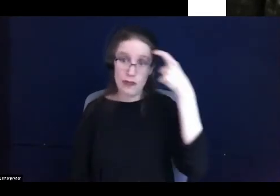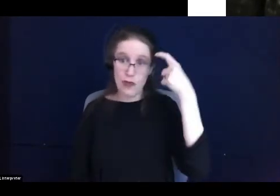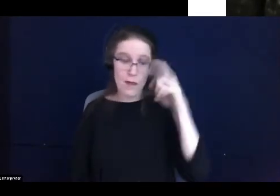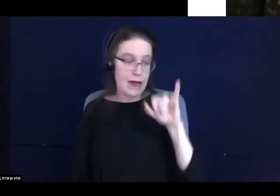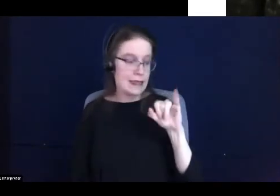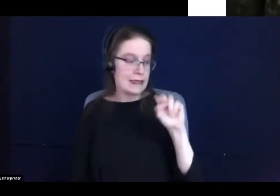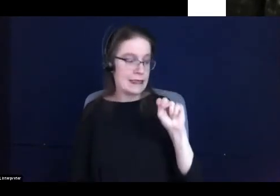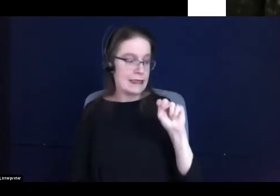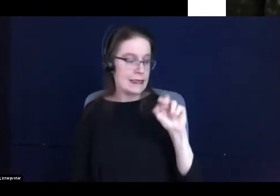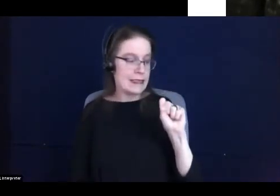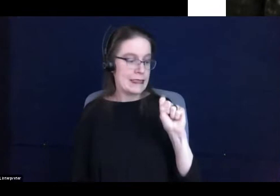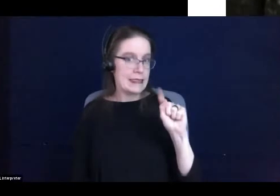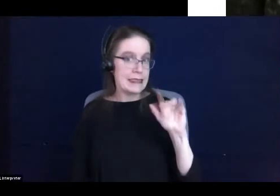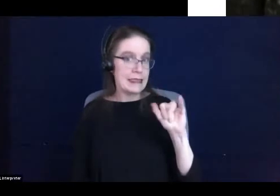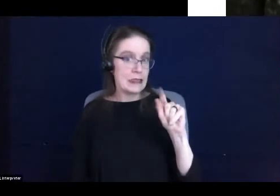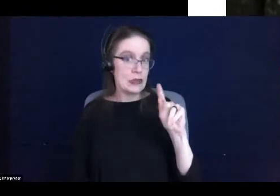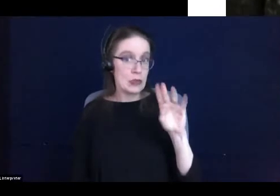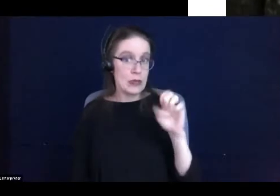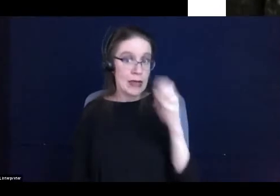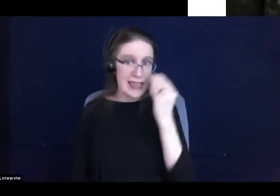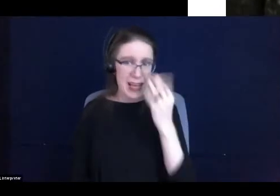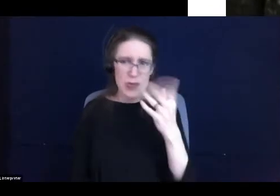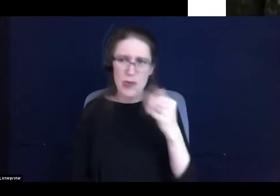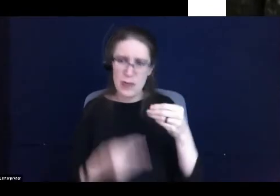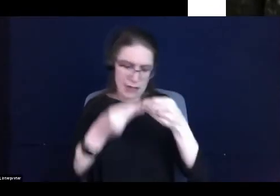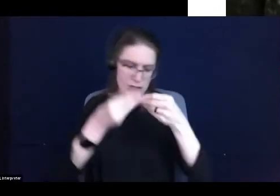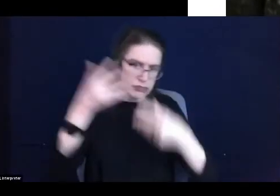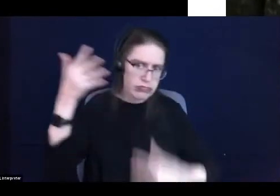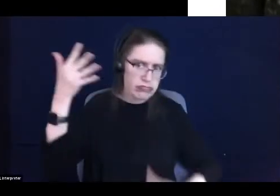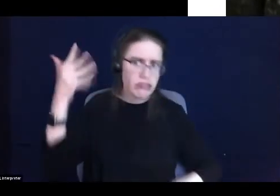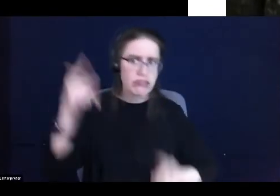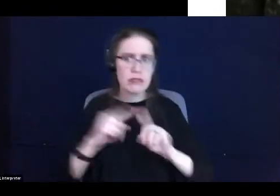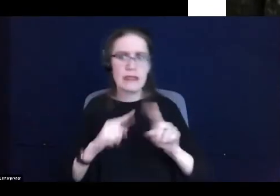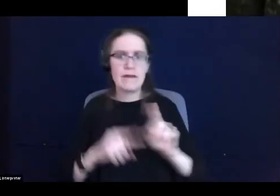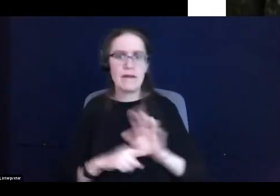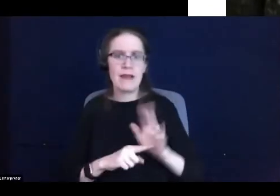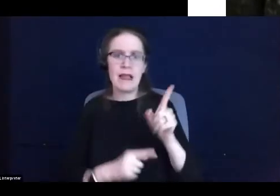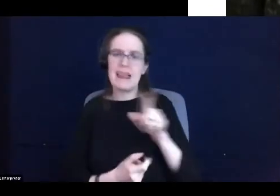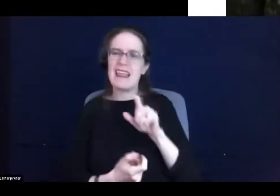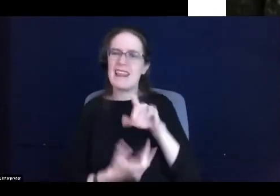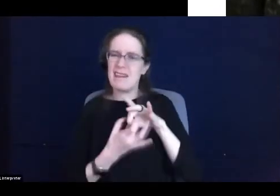whole playlist of different videos that specifically talk about breathing.